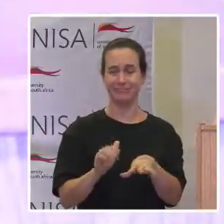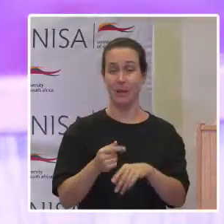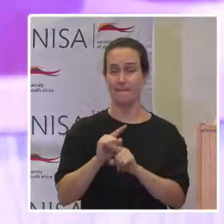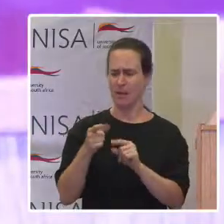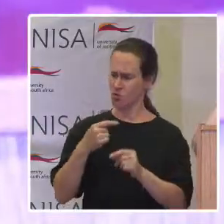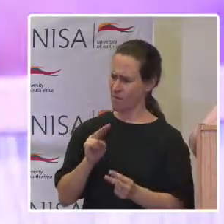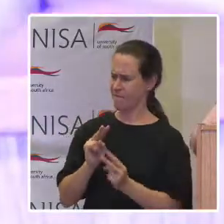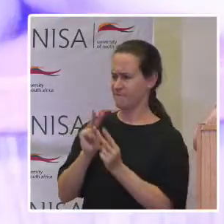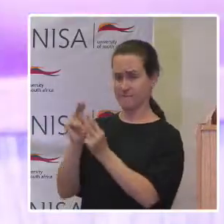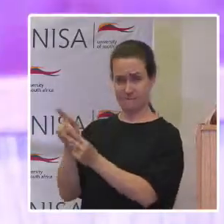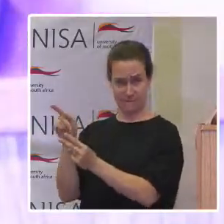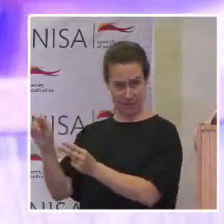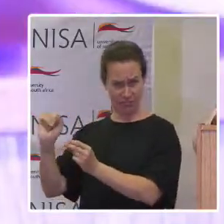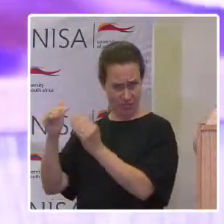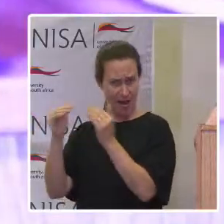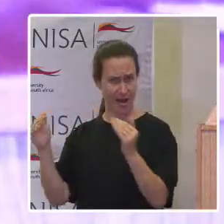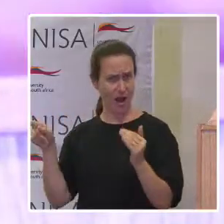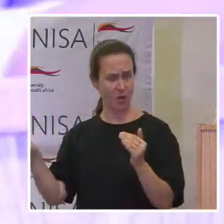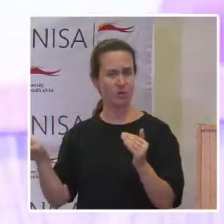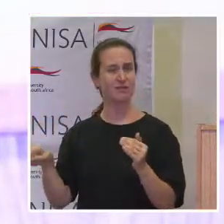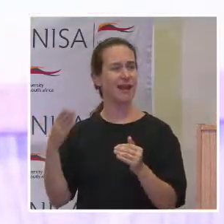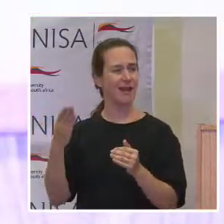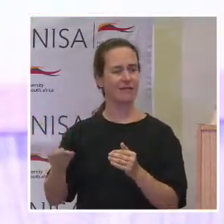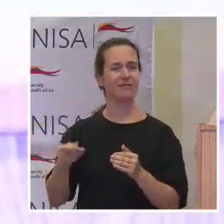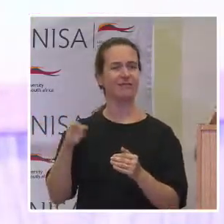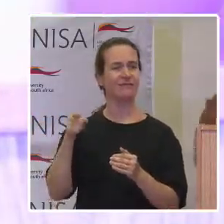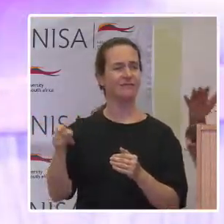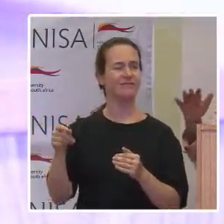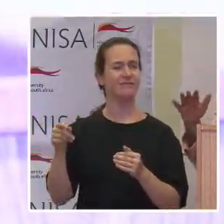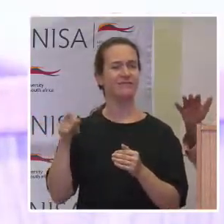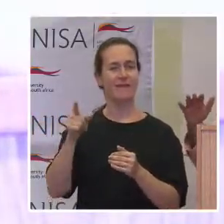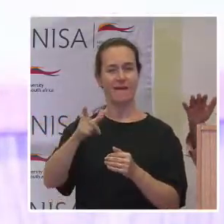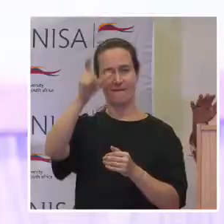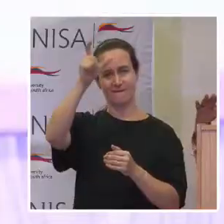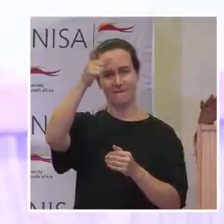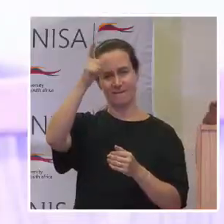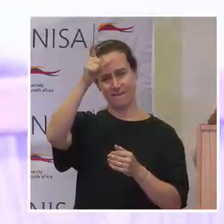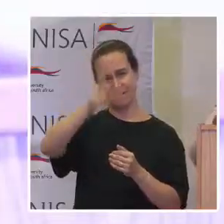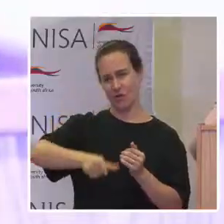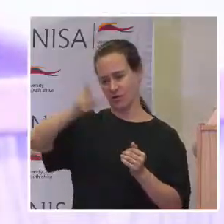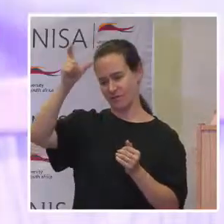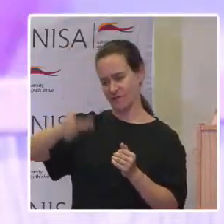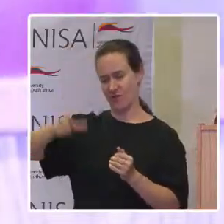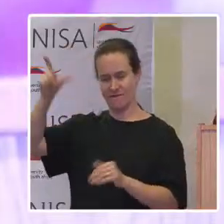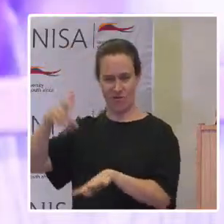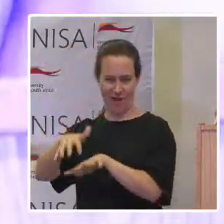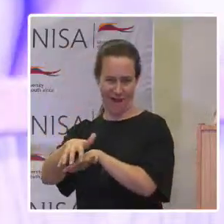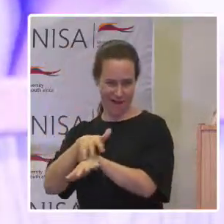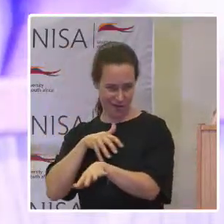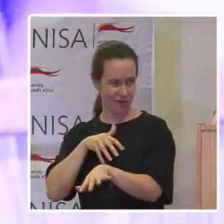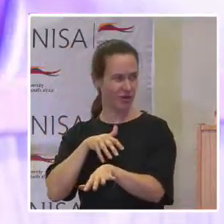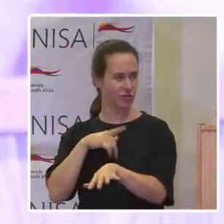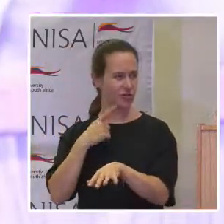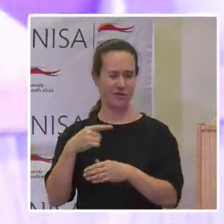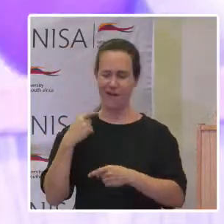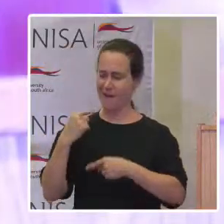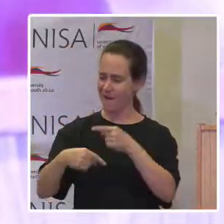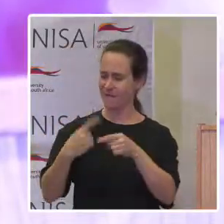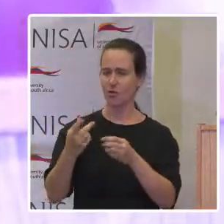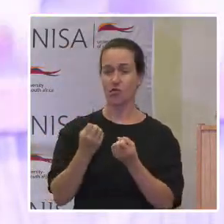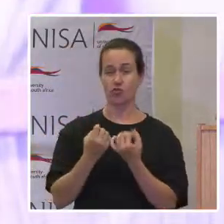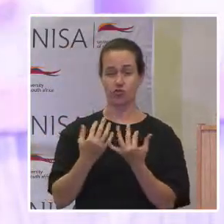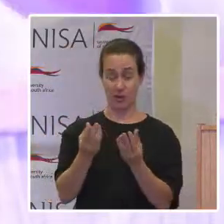you visit his house, it's all about the vertical agriculture. Evergreen, no